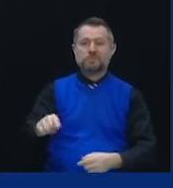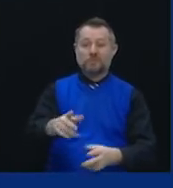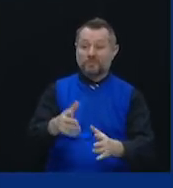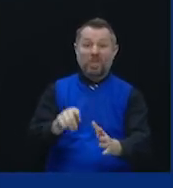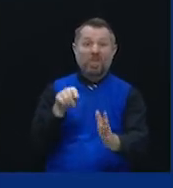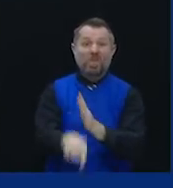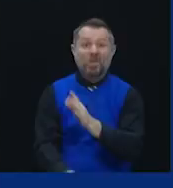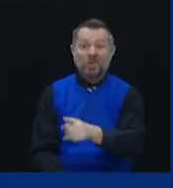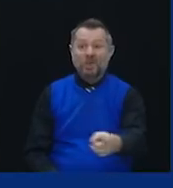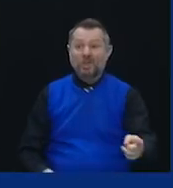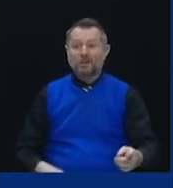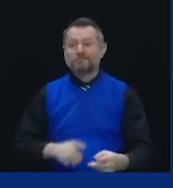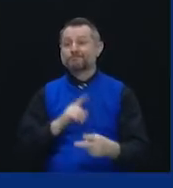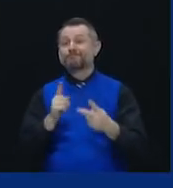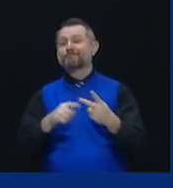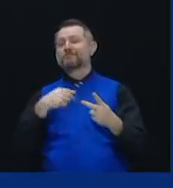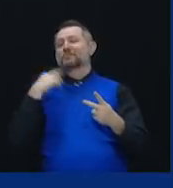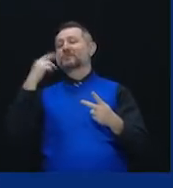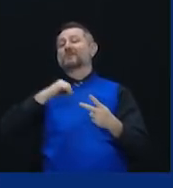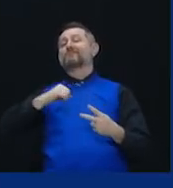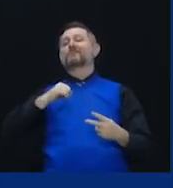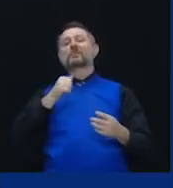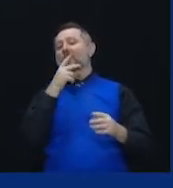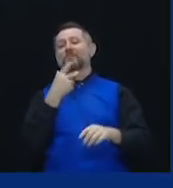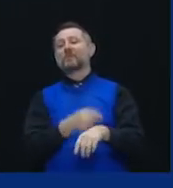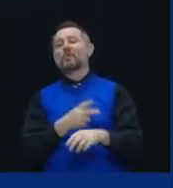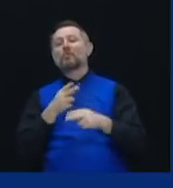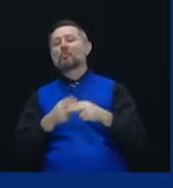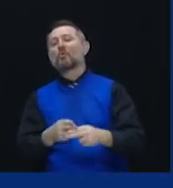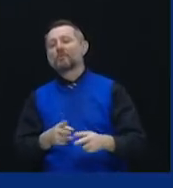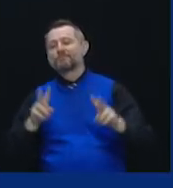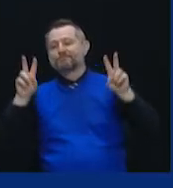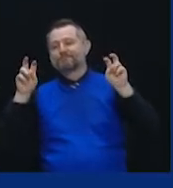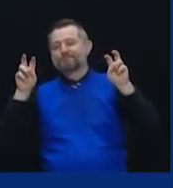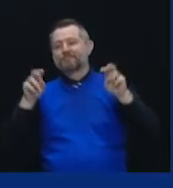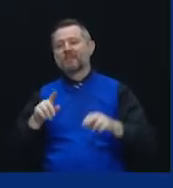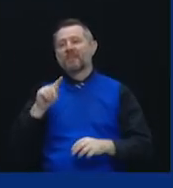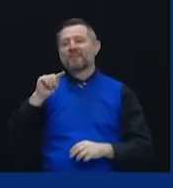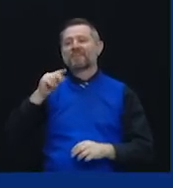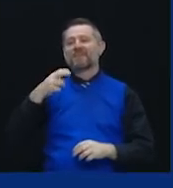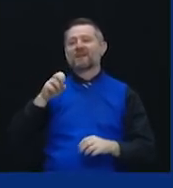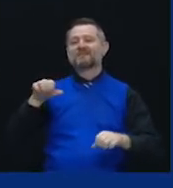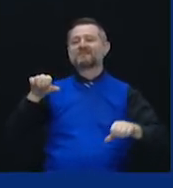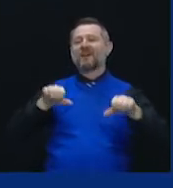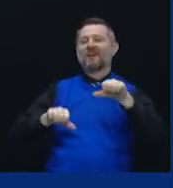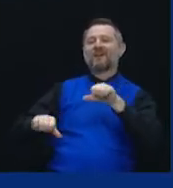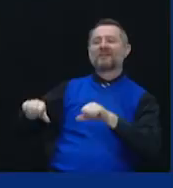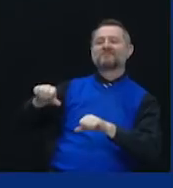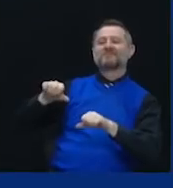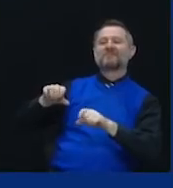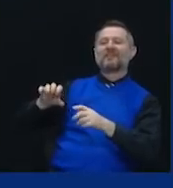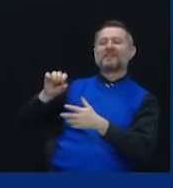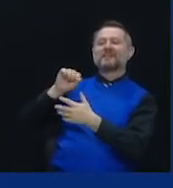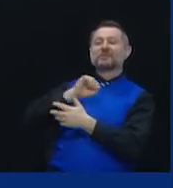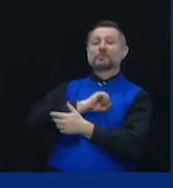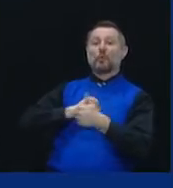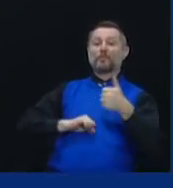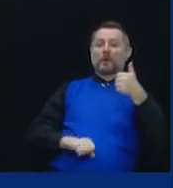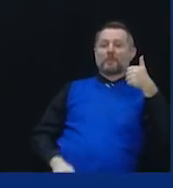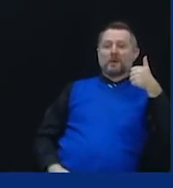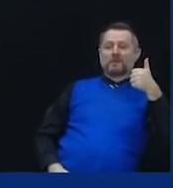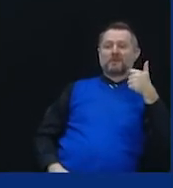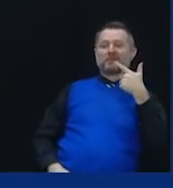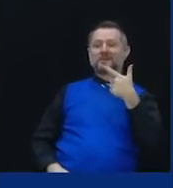Second excuse is what I call the scientist's excuse. Well, I want to see